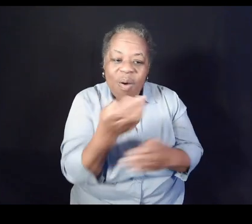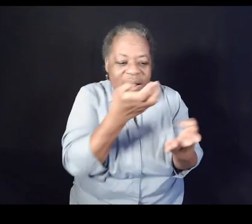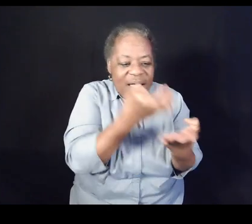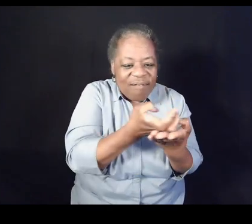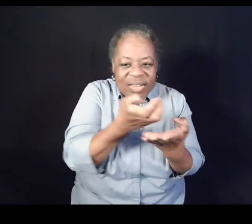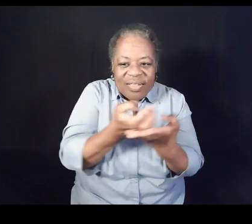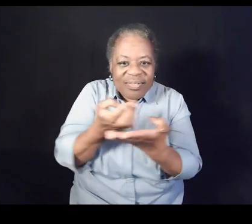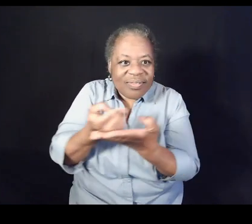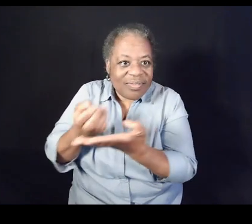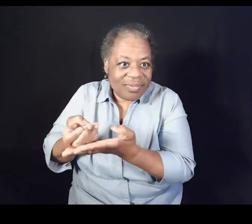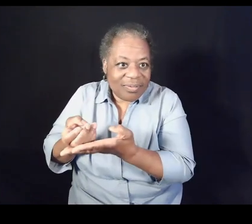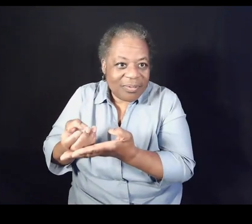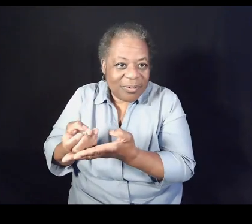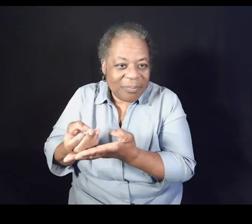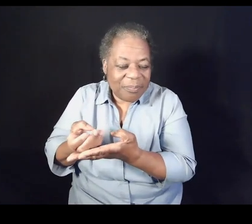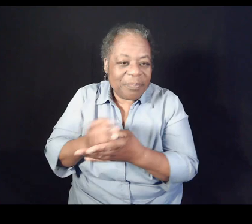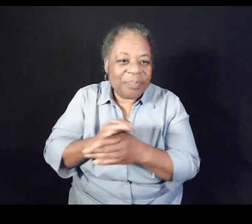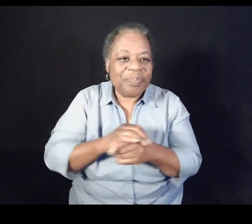evidence.